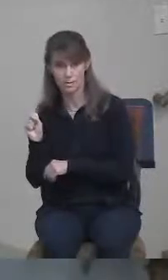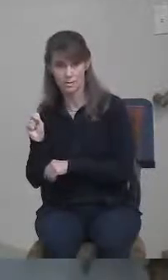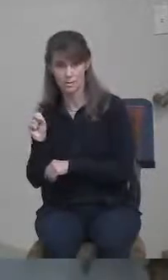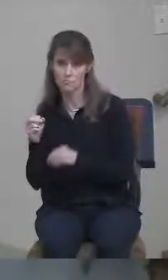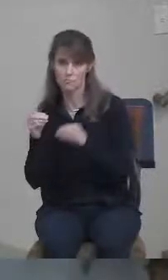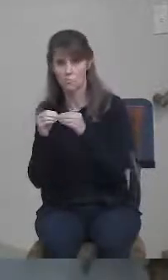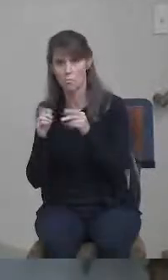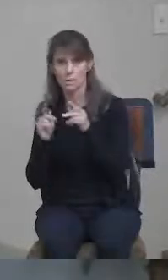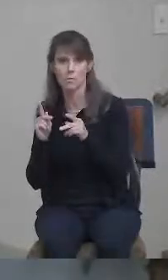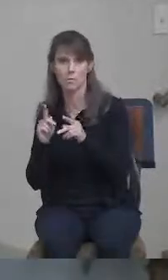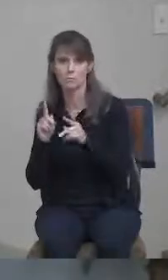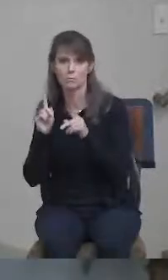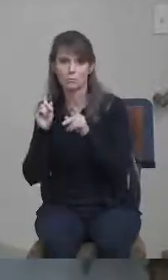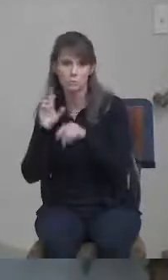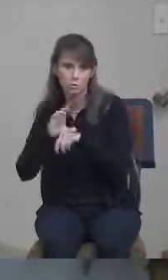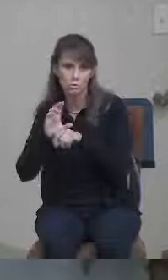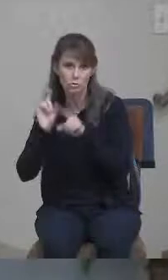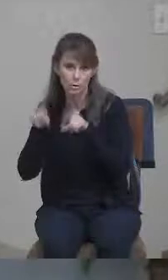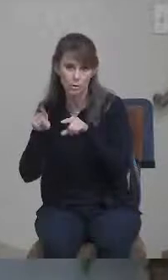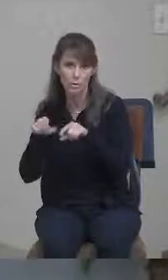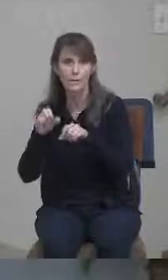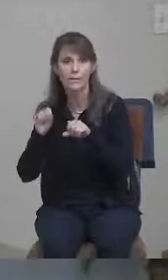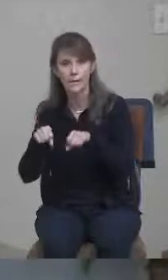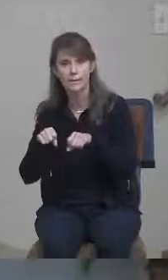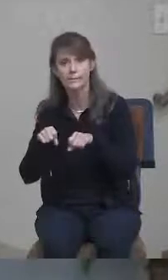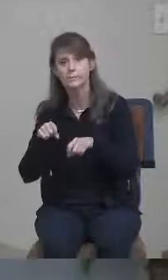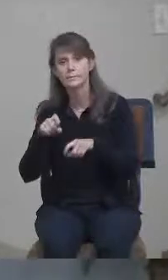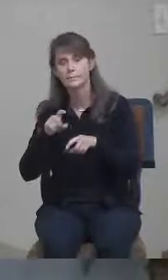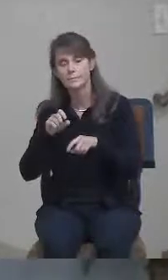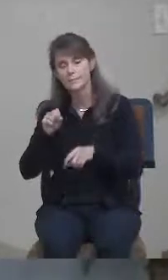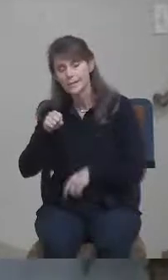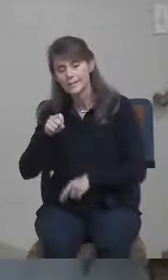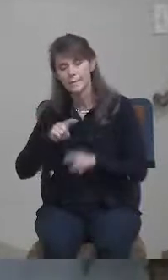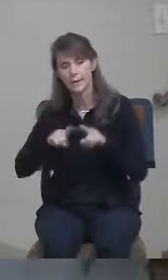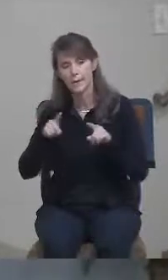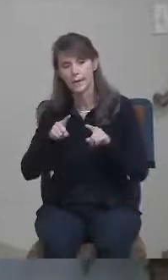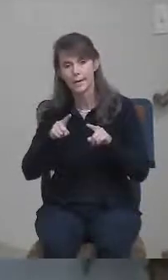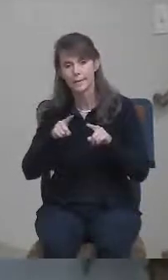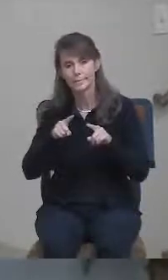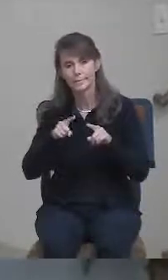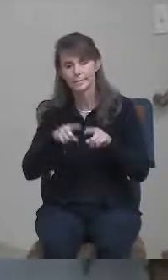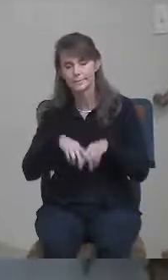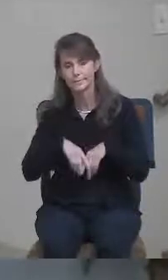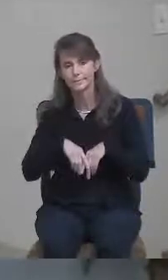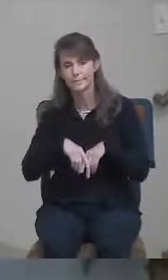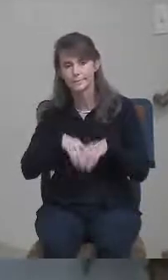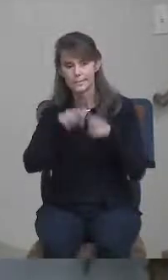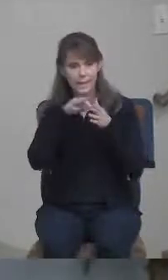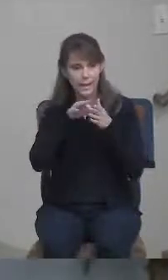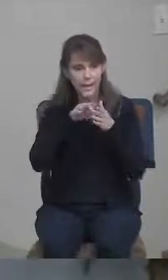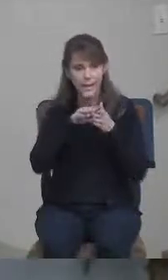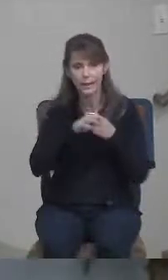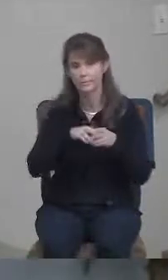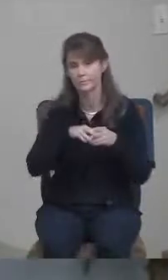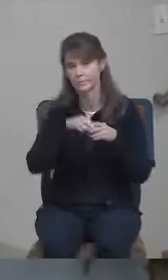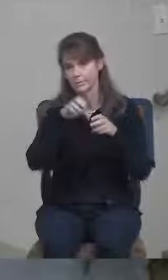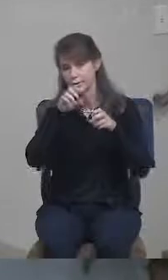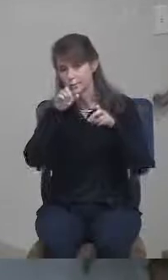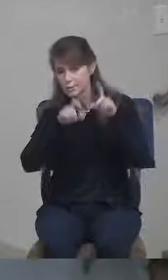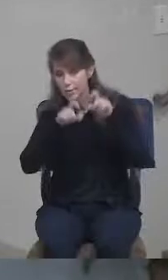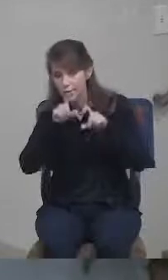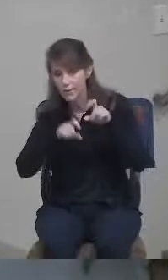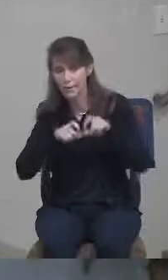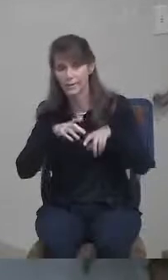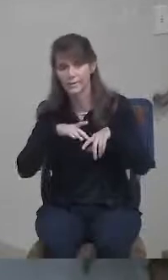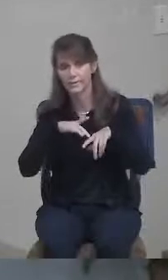U.S. have been declining for several years. The surveys and census taken show